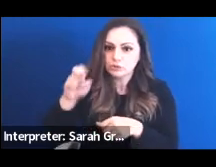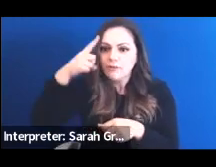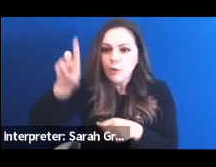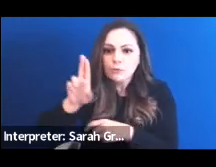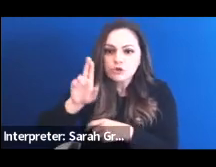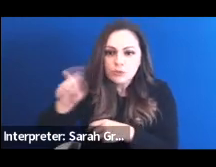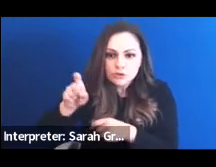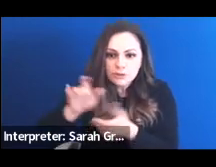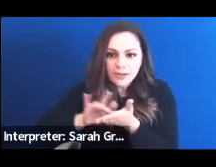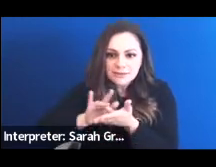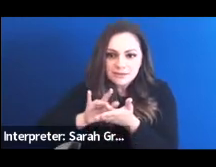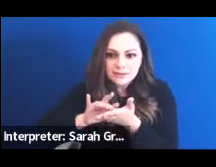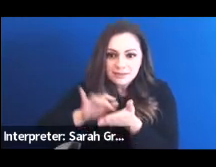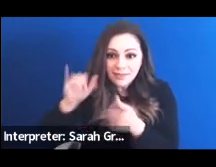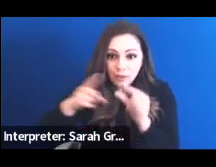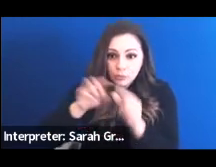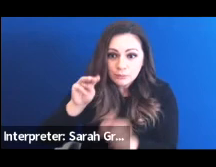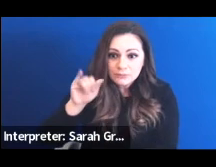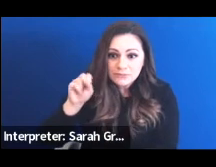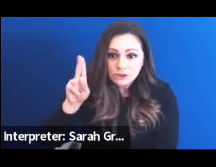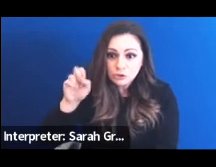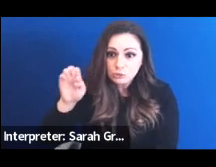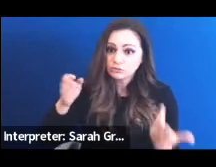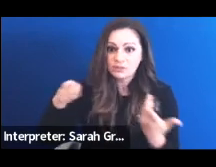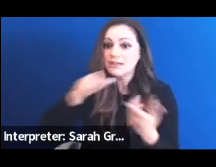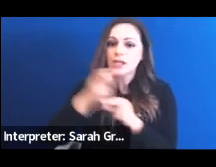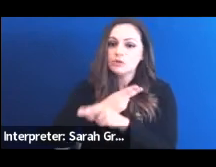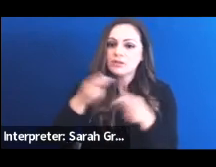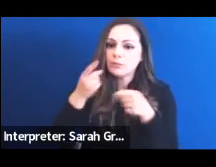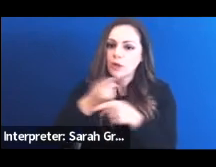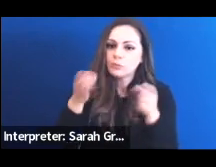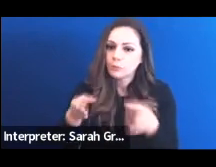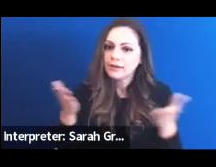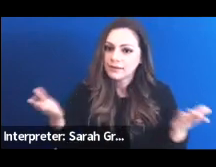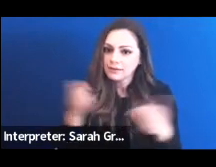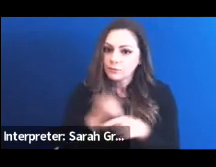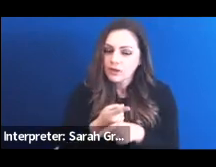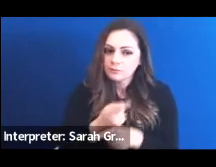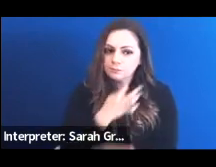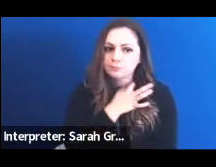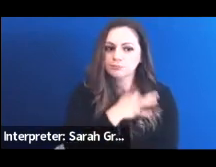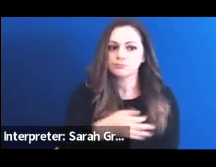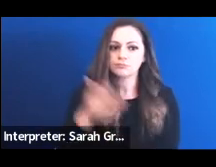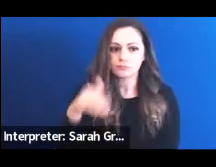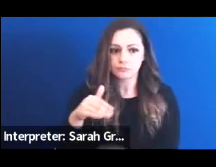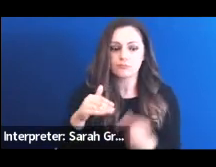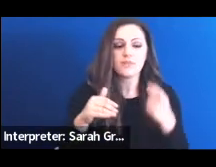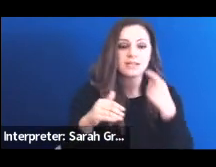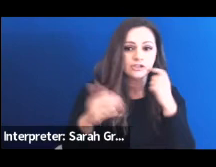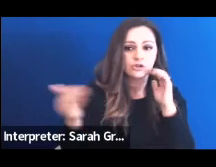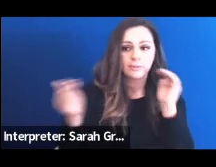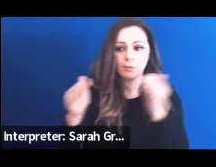prescription. This whole concept of addiction versus dependence, which we're going to talk about in a little bit, opioids,